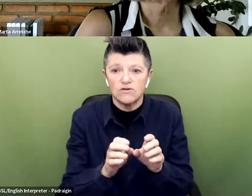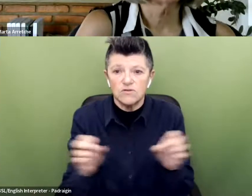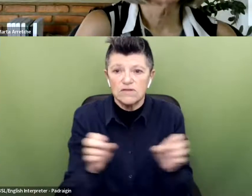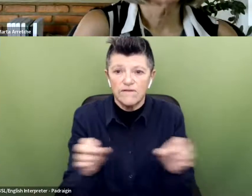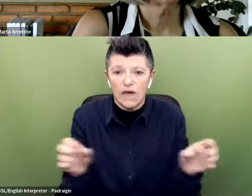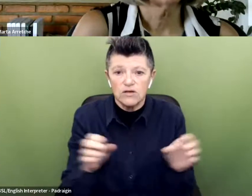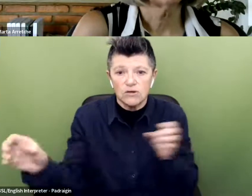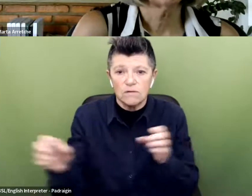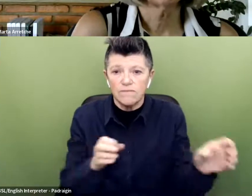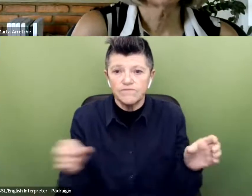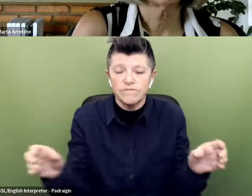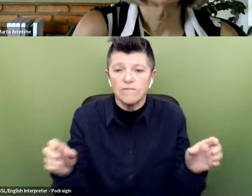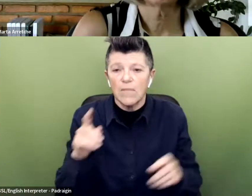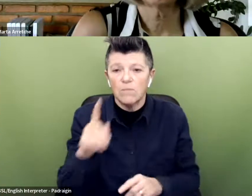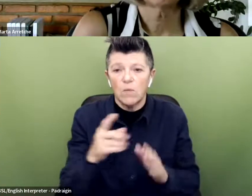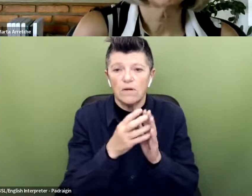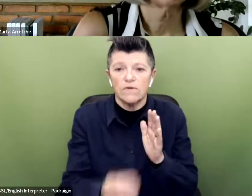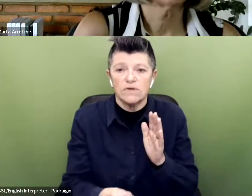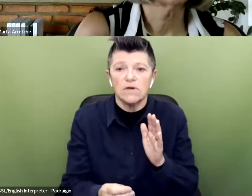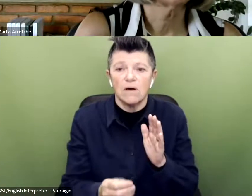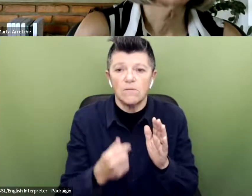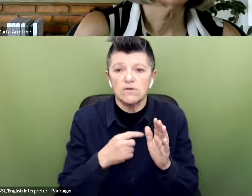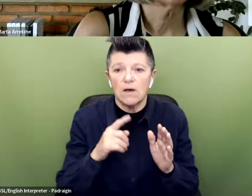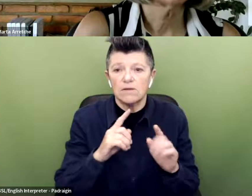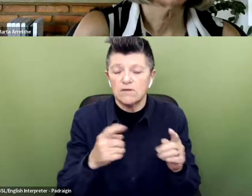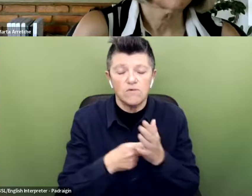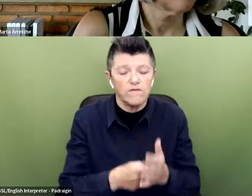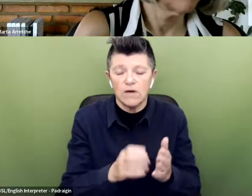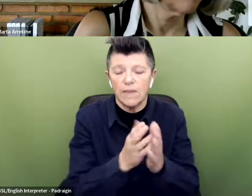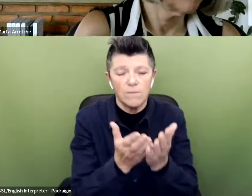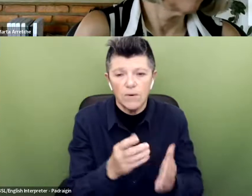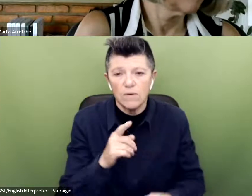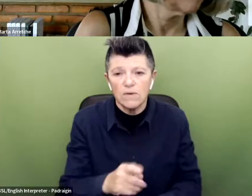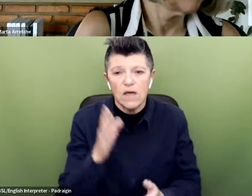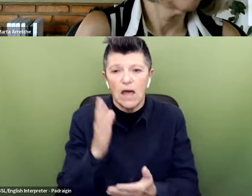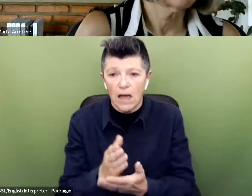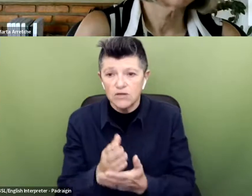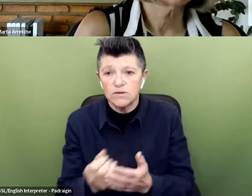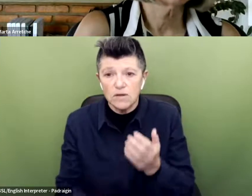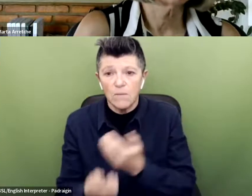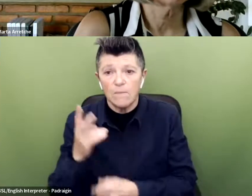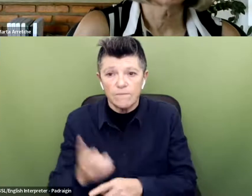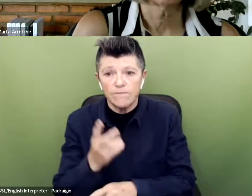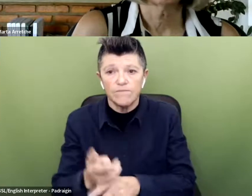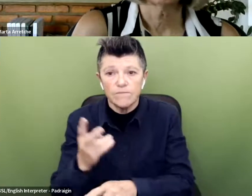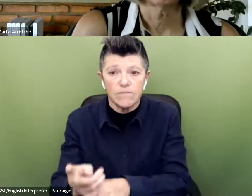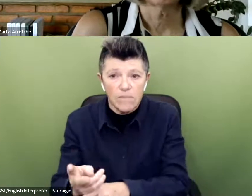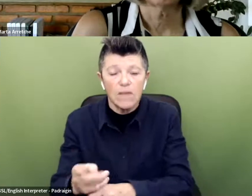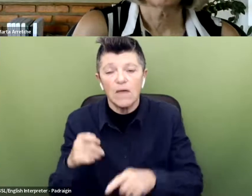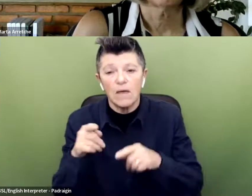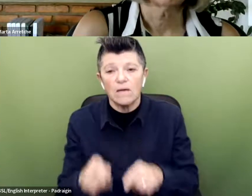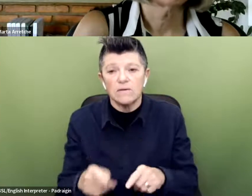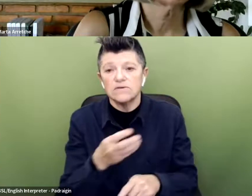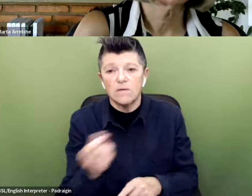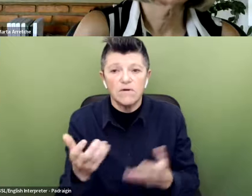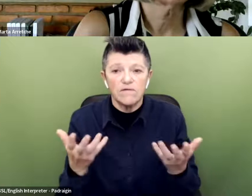But one of the examples that I couldn't refer to in the book, but that's actually kind of come up over and over again as I'm discussing the book, is some of the subtle ways